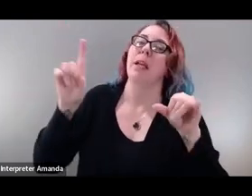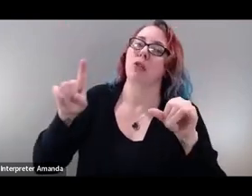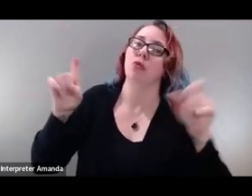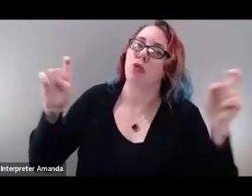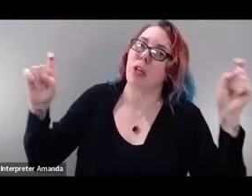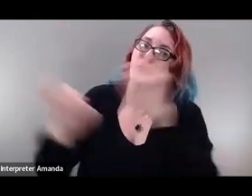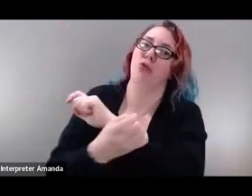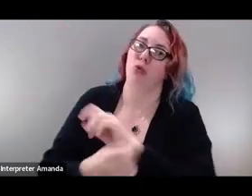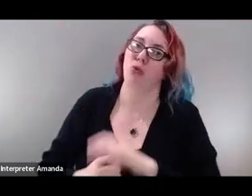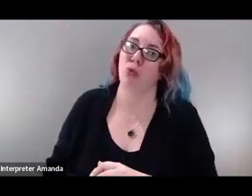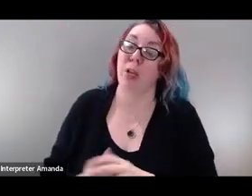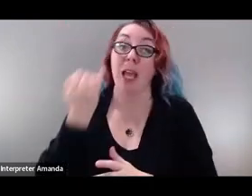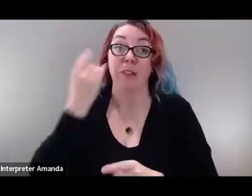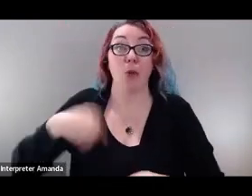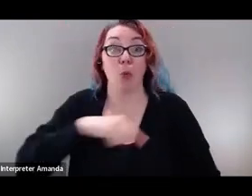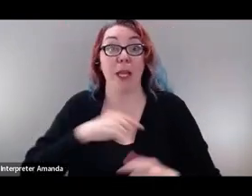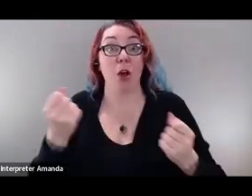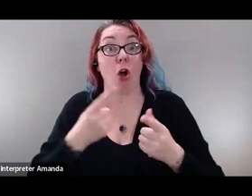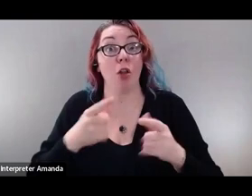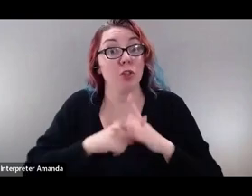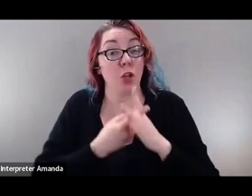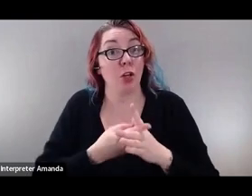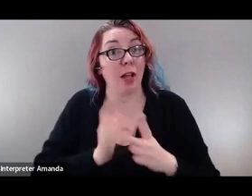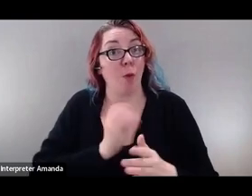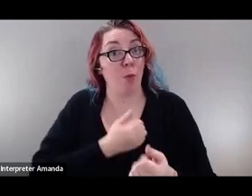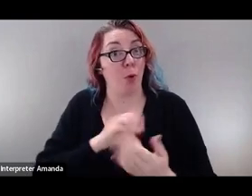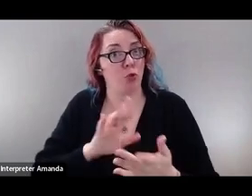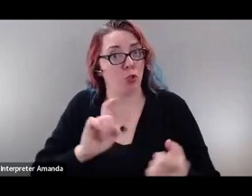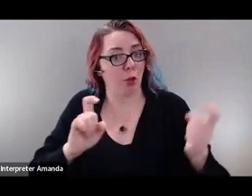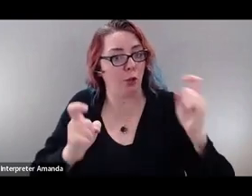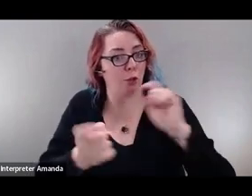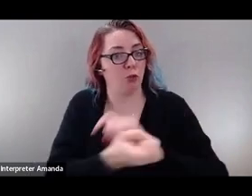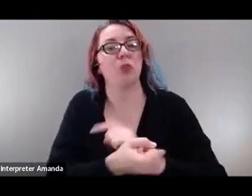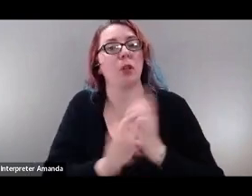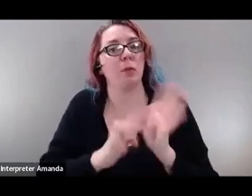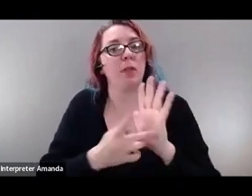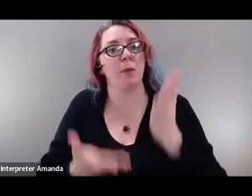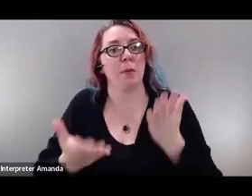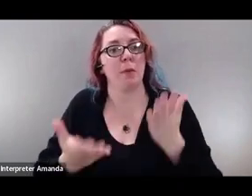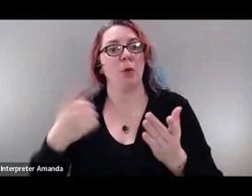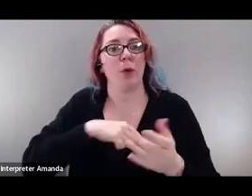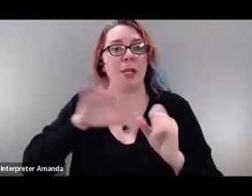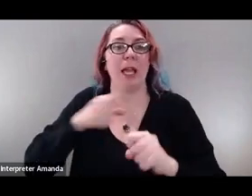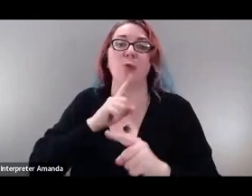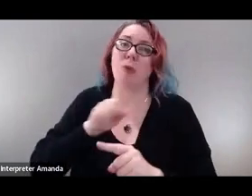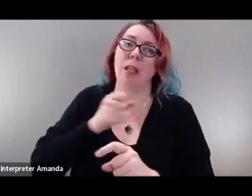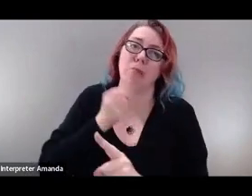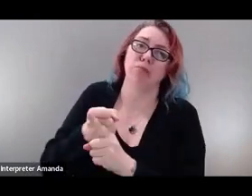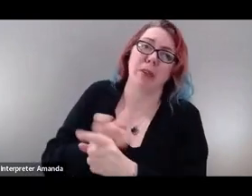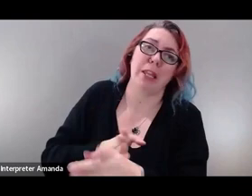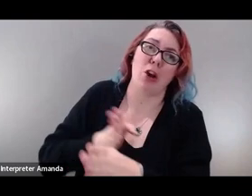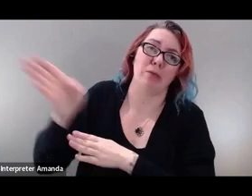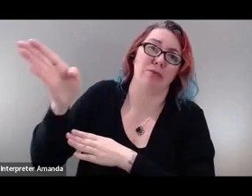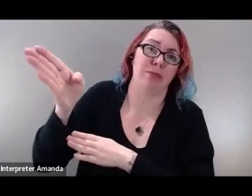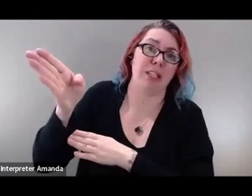be infectious, might sort of shift the way that the culture of the artistic sector nationally operates. And I'm really excited to see